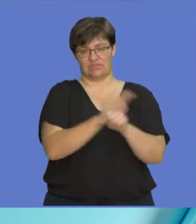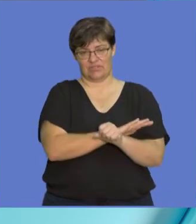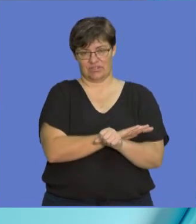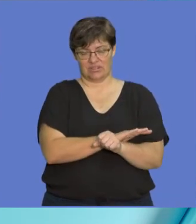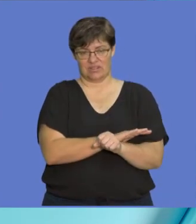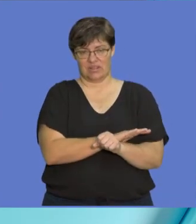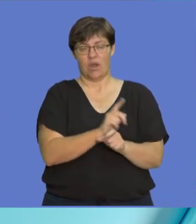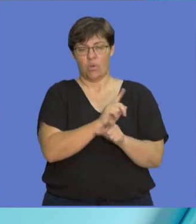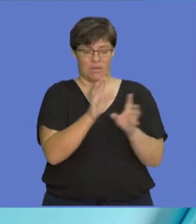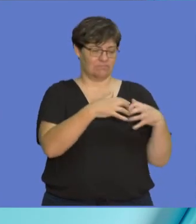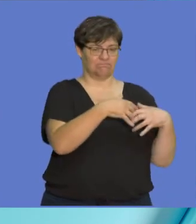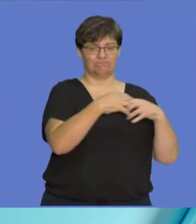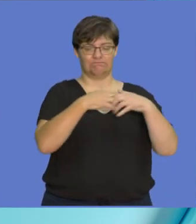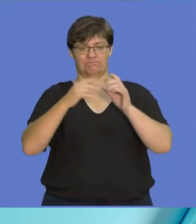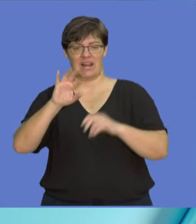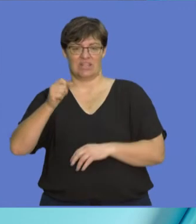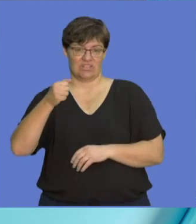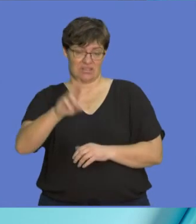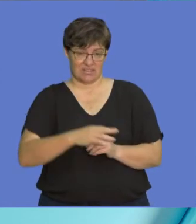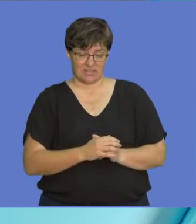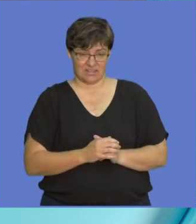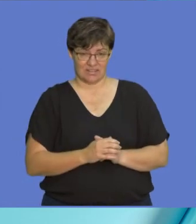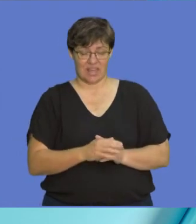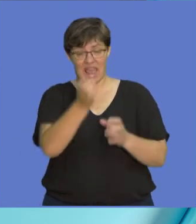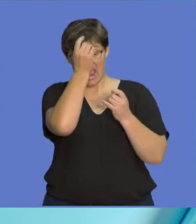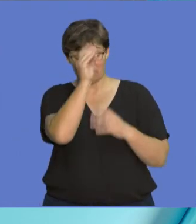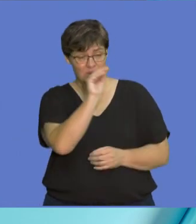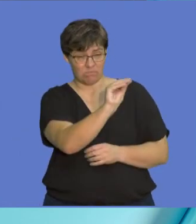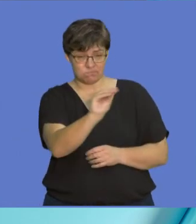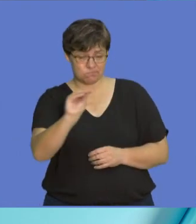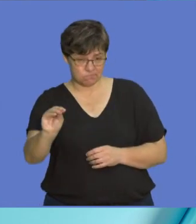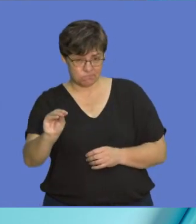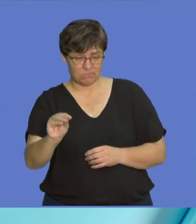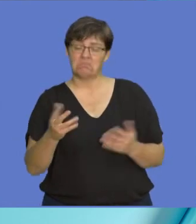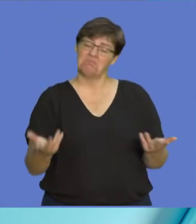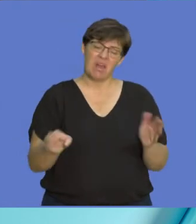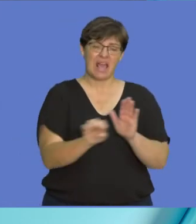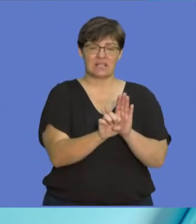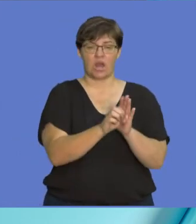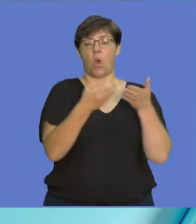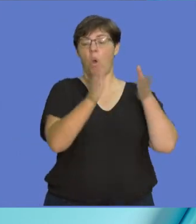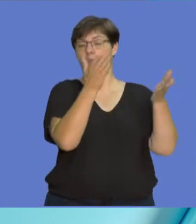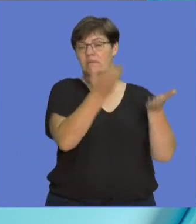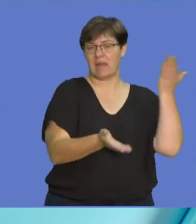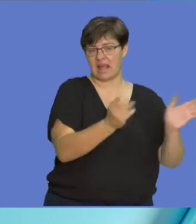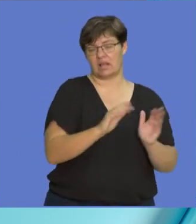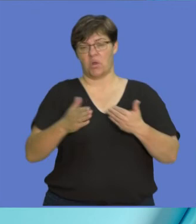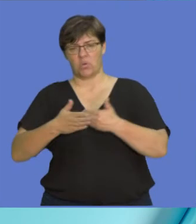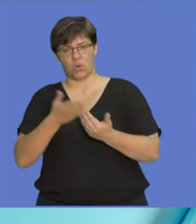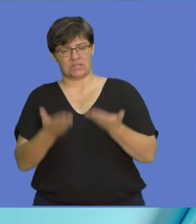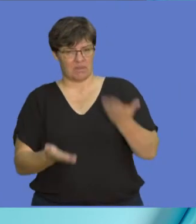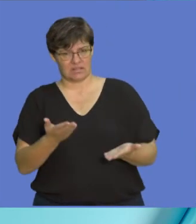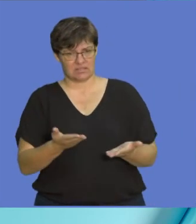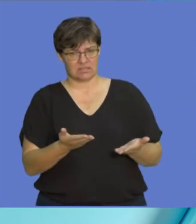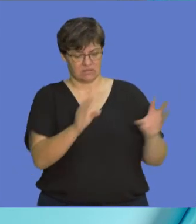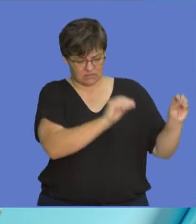are drawing up these ledger accounts. So put in the given information into, for example, an opening balance and a closing balance.